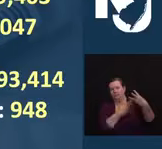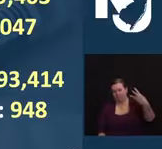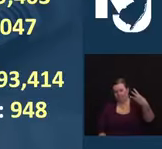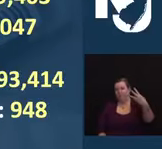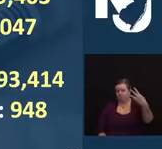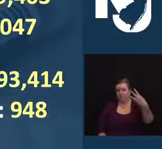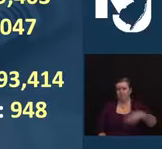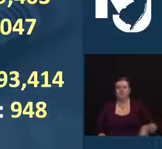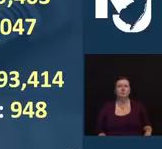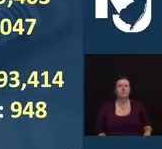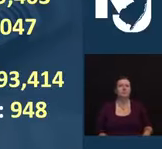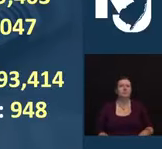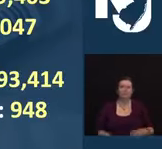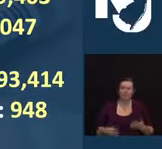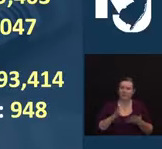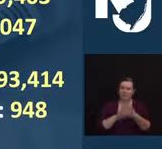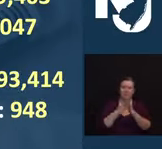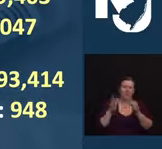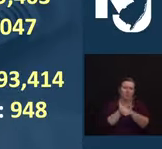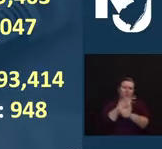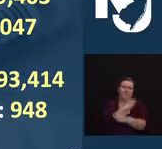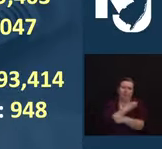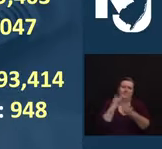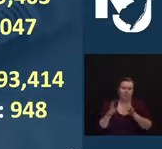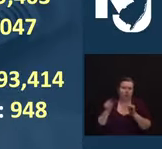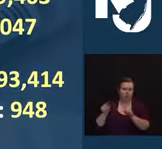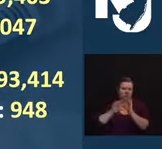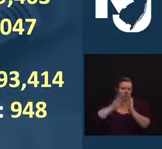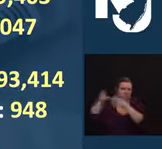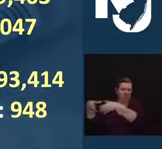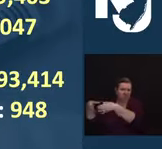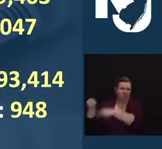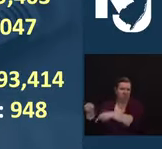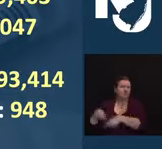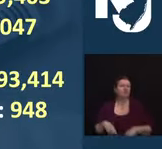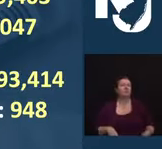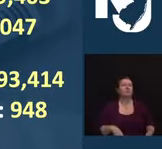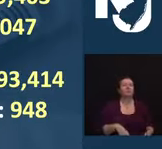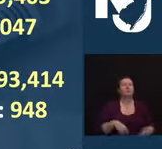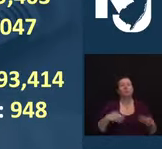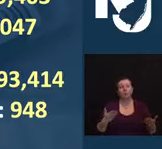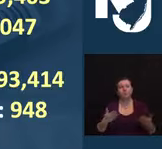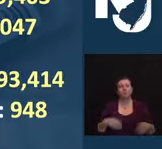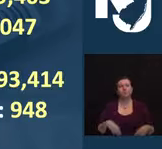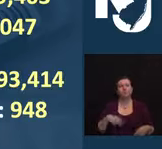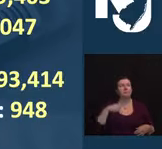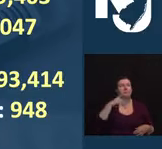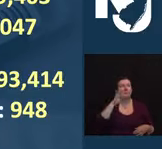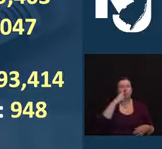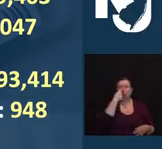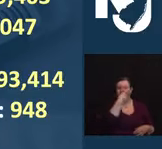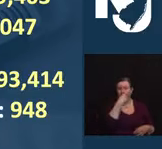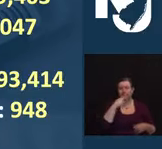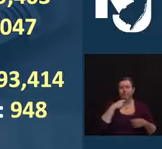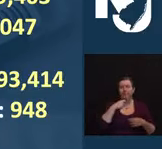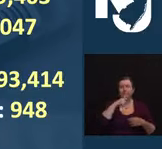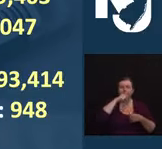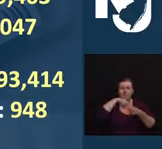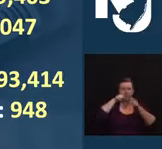However, we are reporting, if you add up PCR and antigen tests, an additional 3,995 positive tests